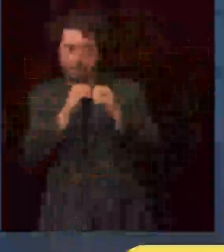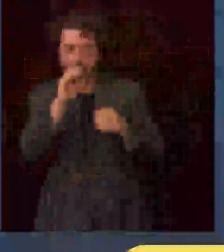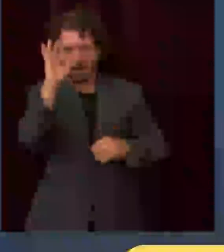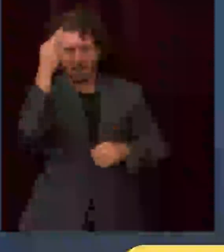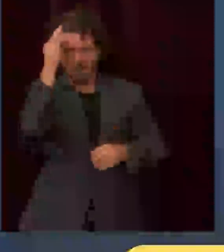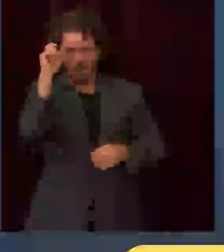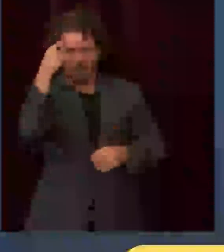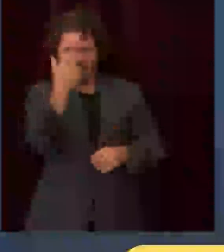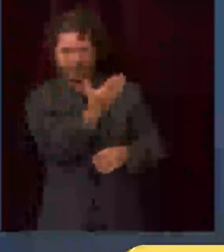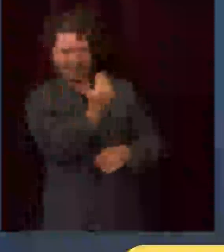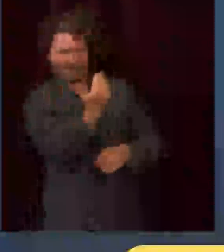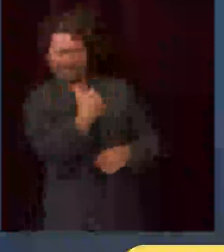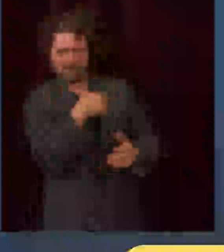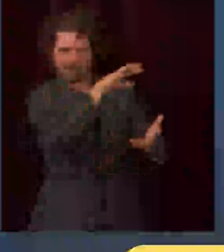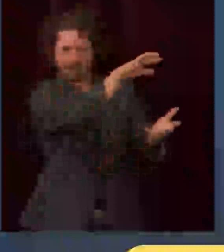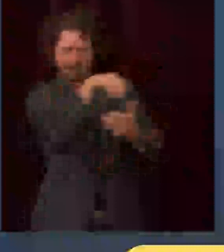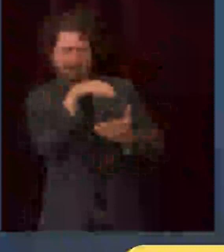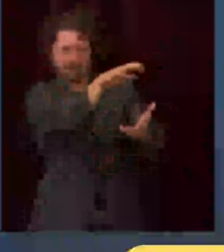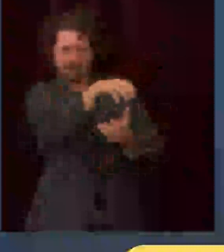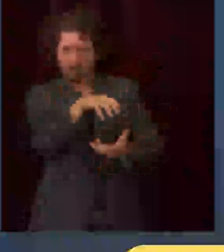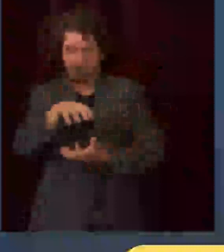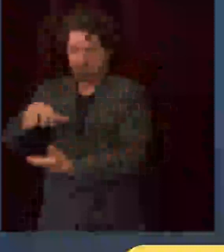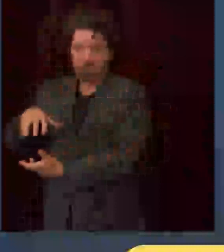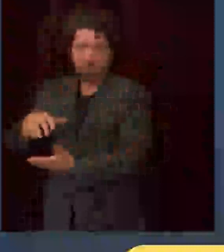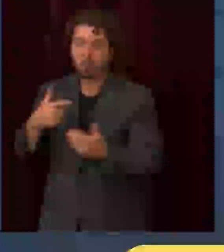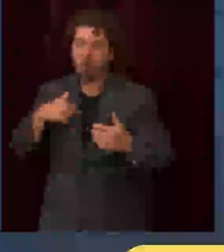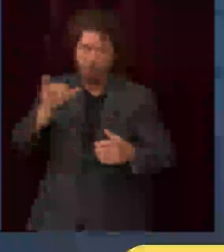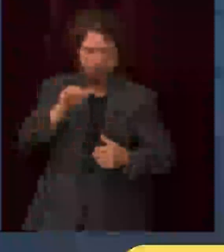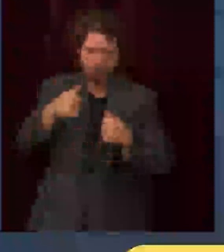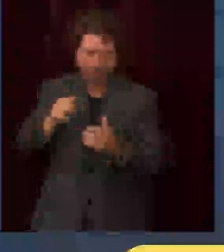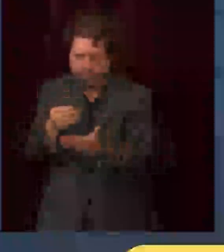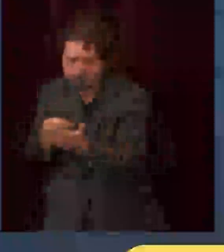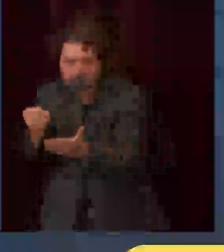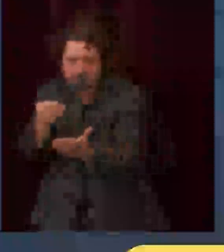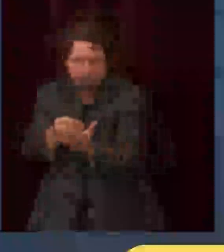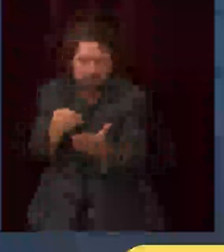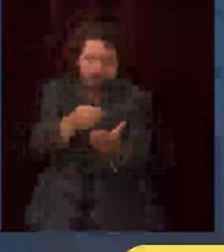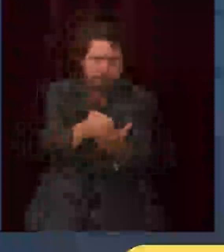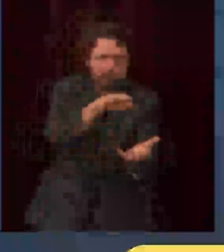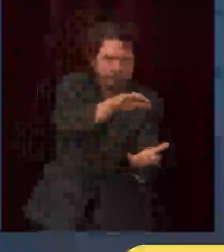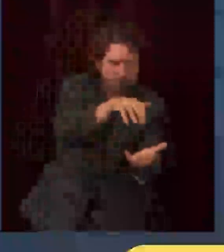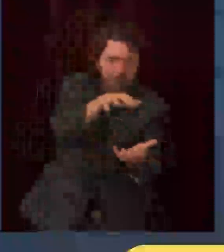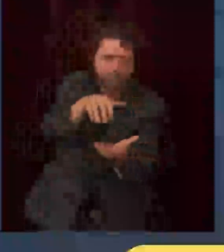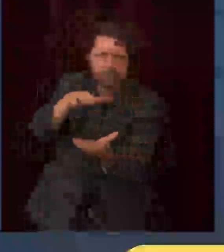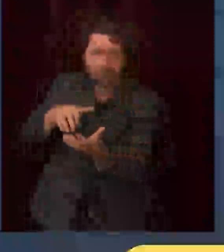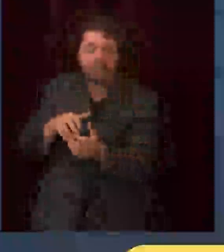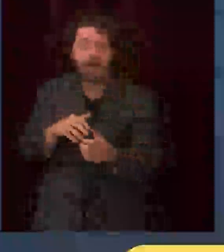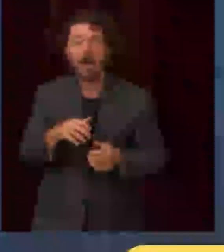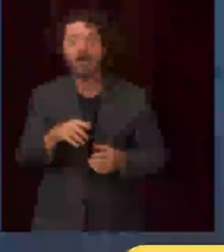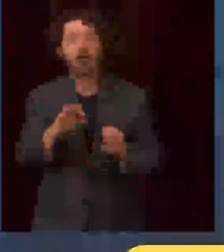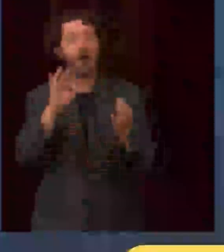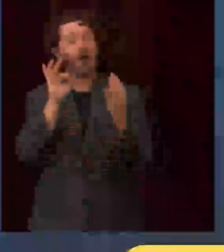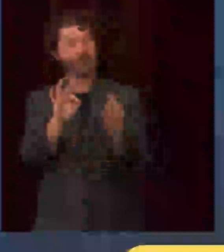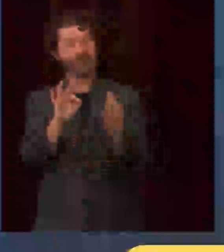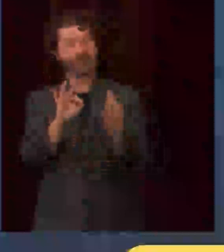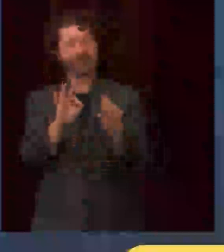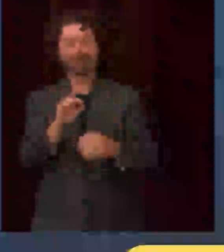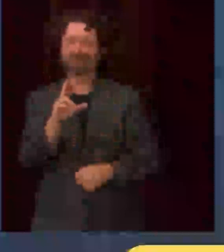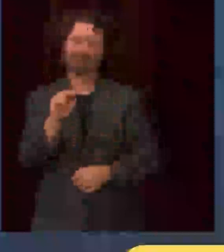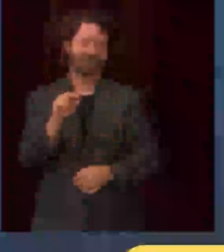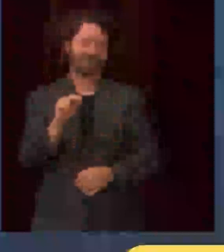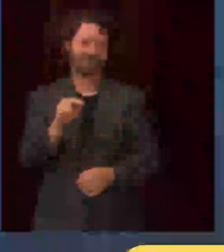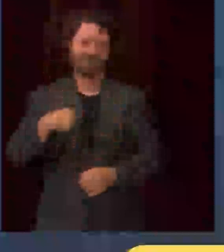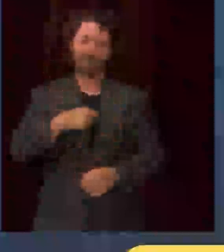assistance recently, but we've got to have a more stable system for months ahead. We have what you might think of it